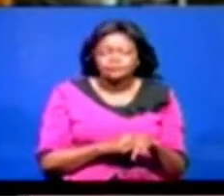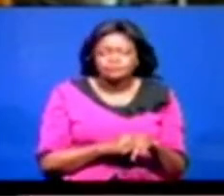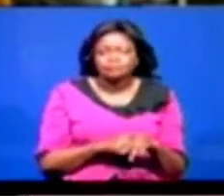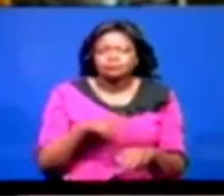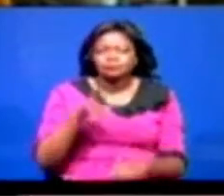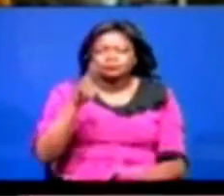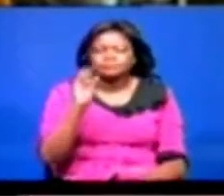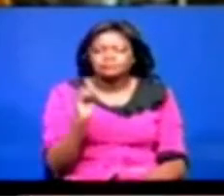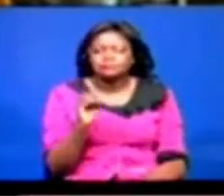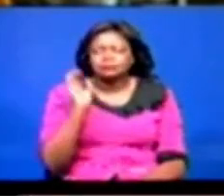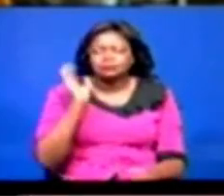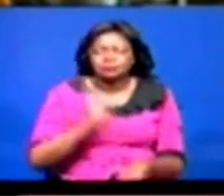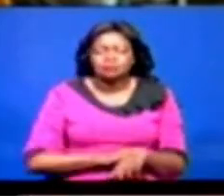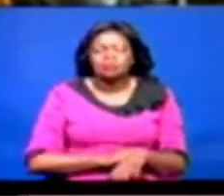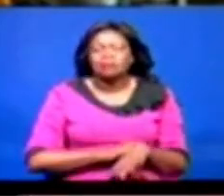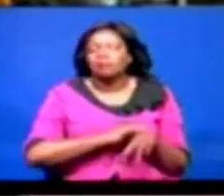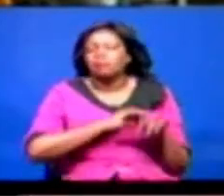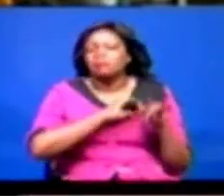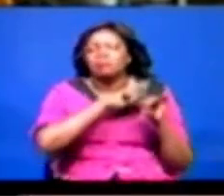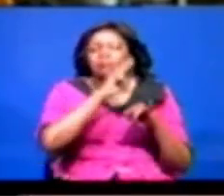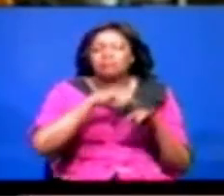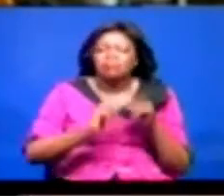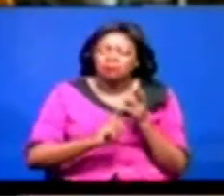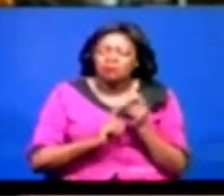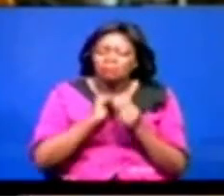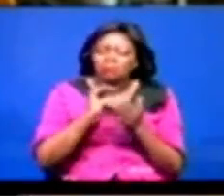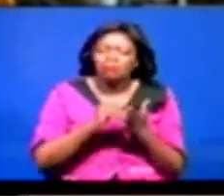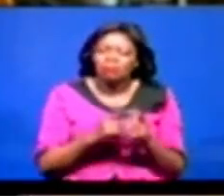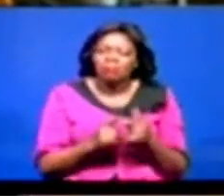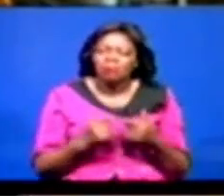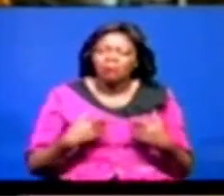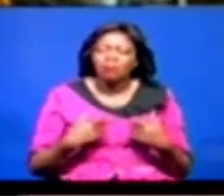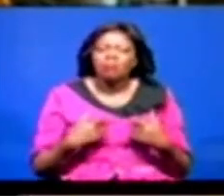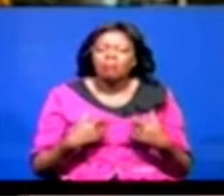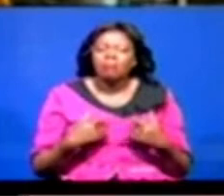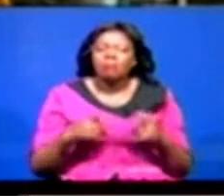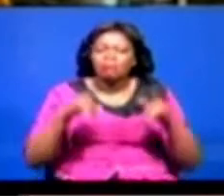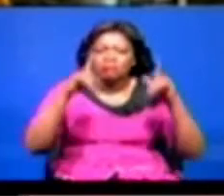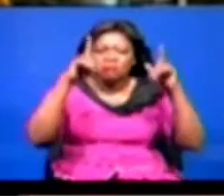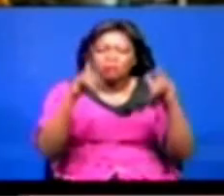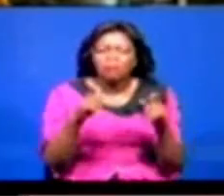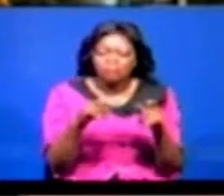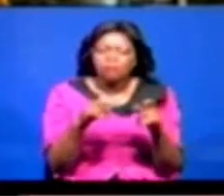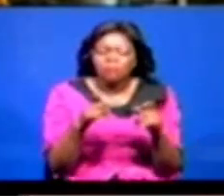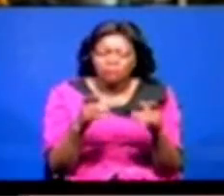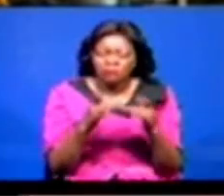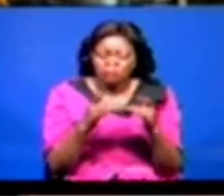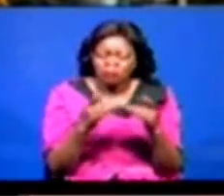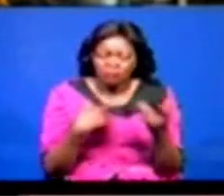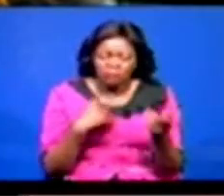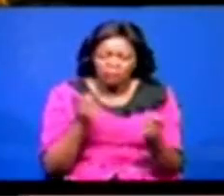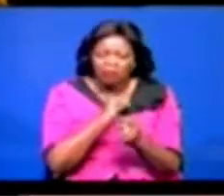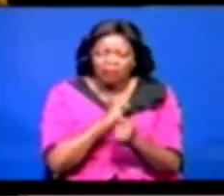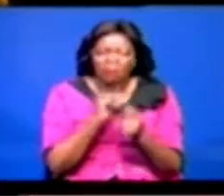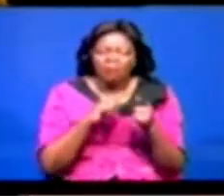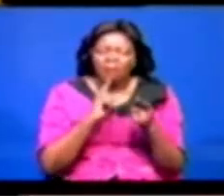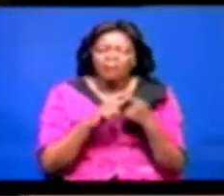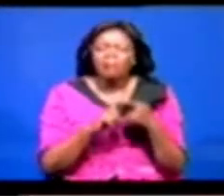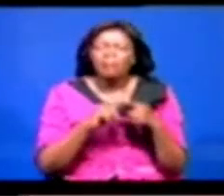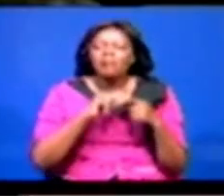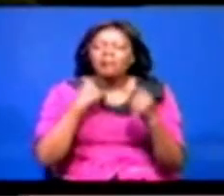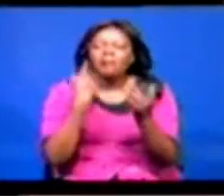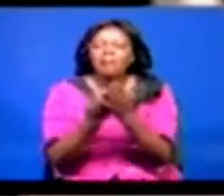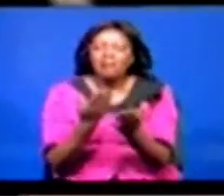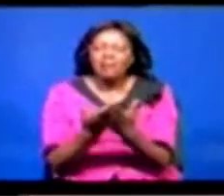officer gets to the National Tallying Center, we have the image that is already in the portal. When they get there with